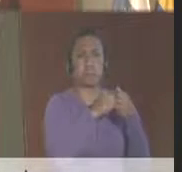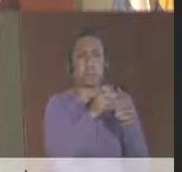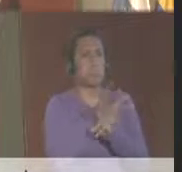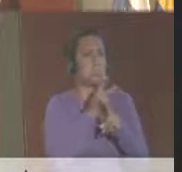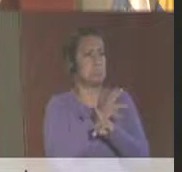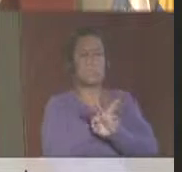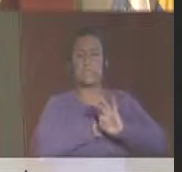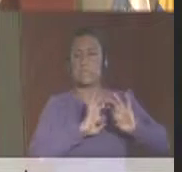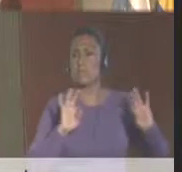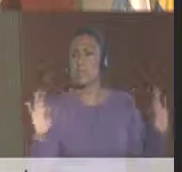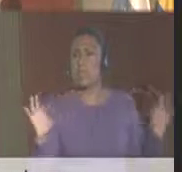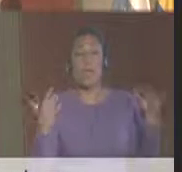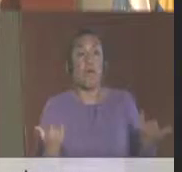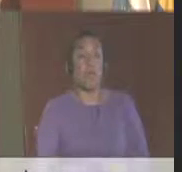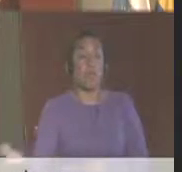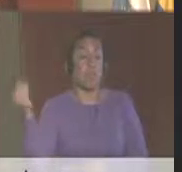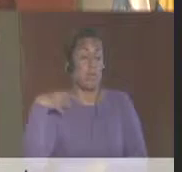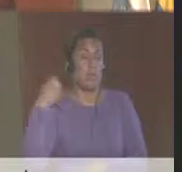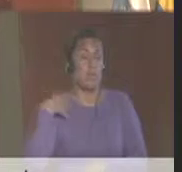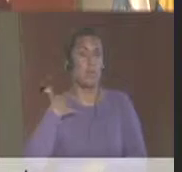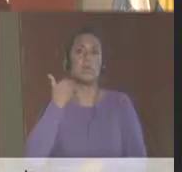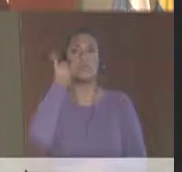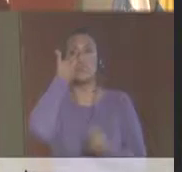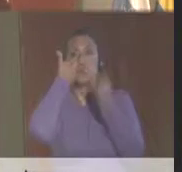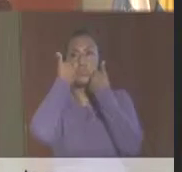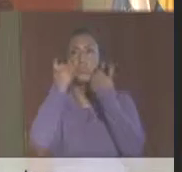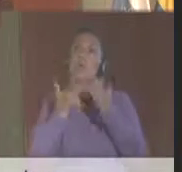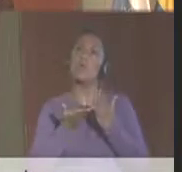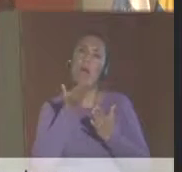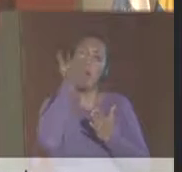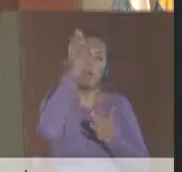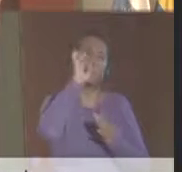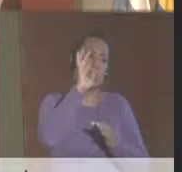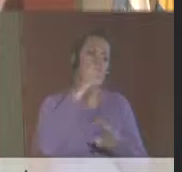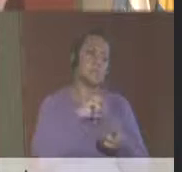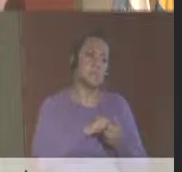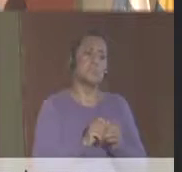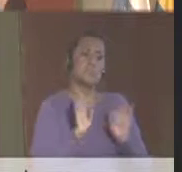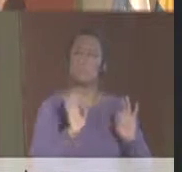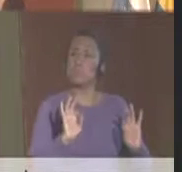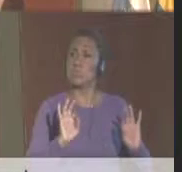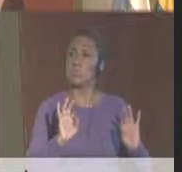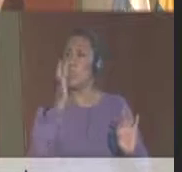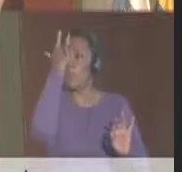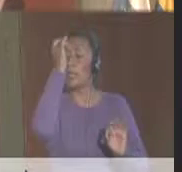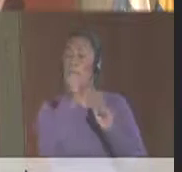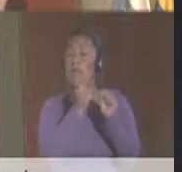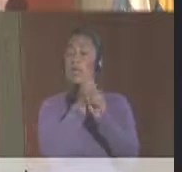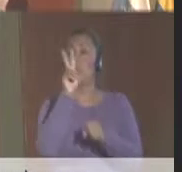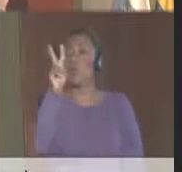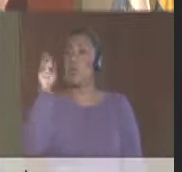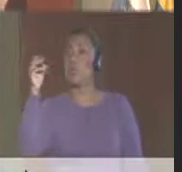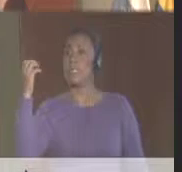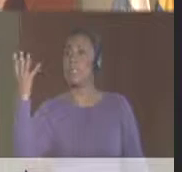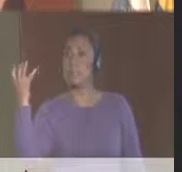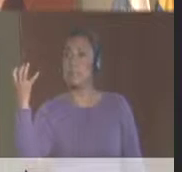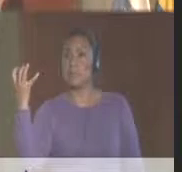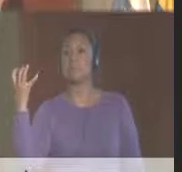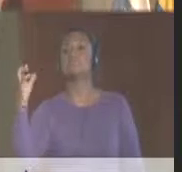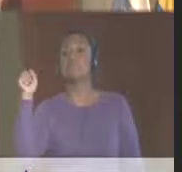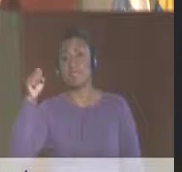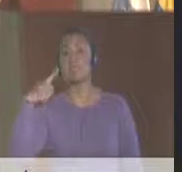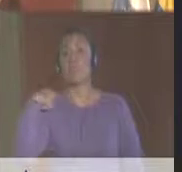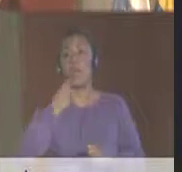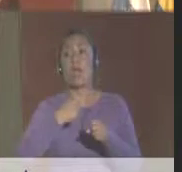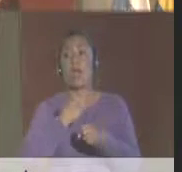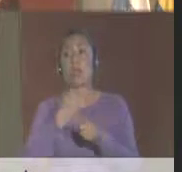no other major problems. And we can understand that the Pacific Ocean water's temperatures have risen,